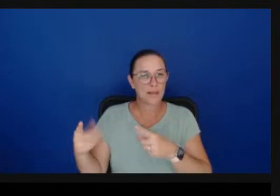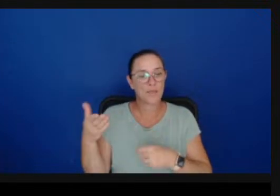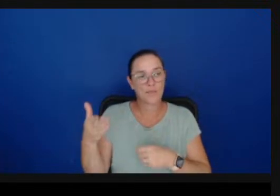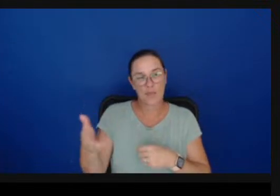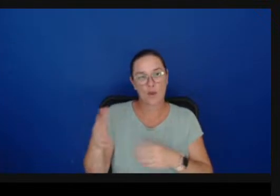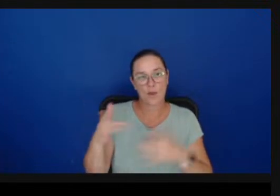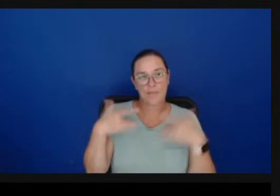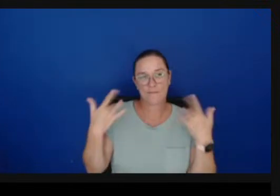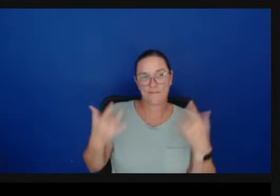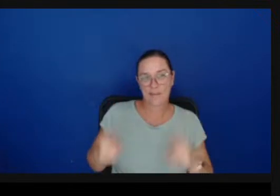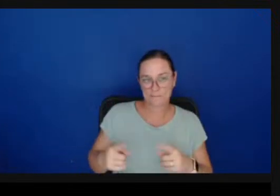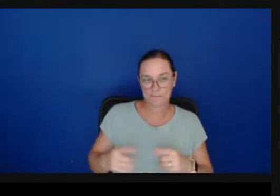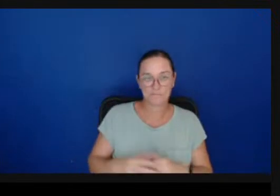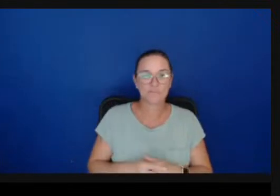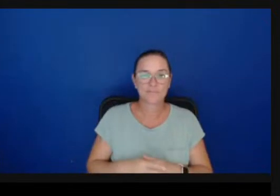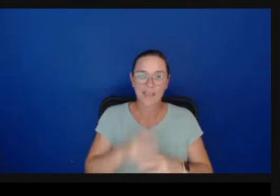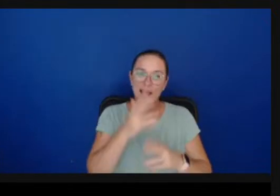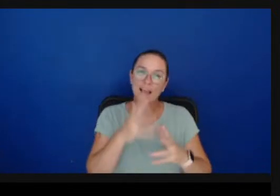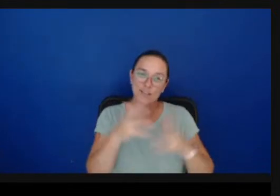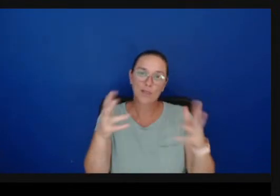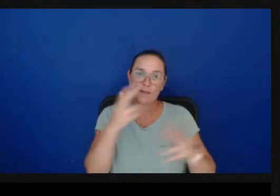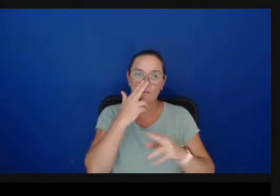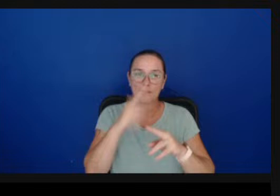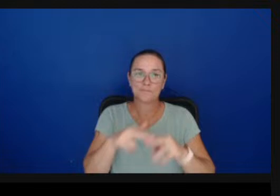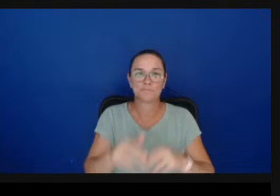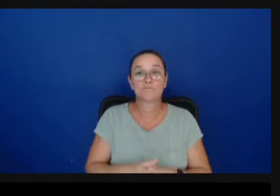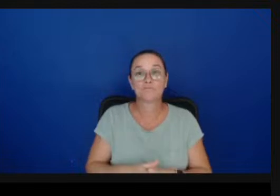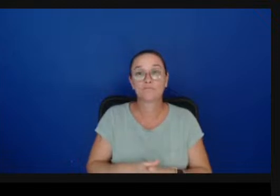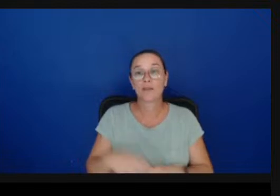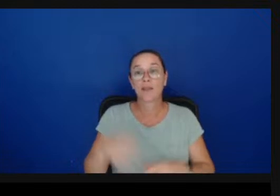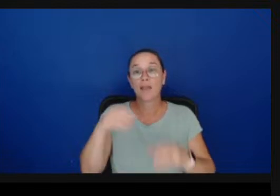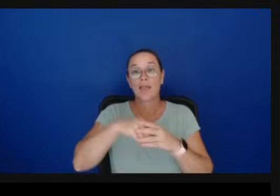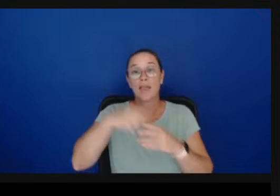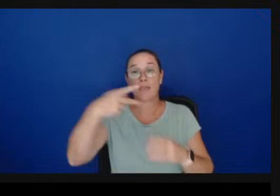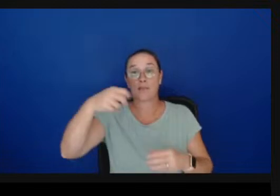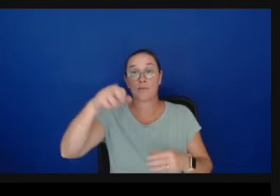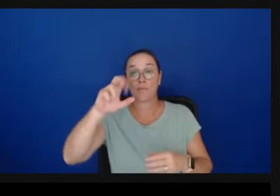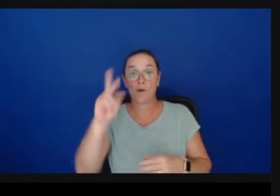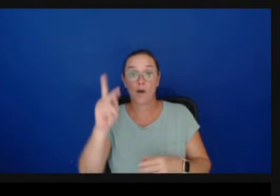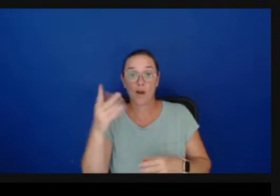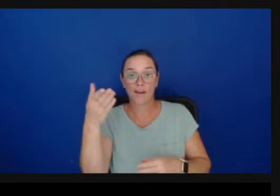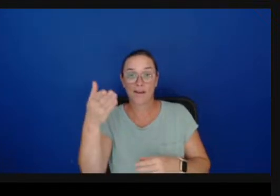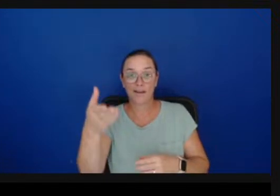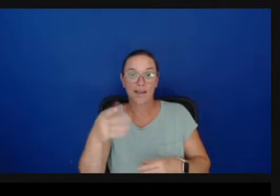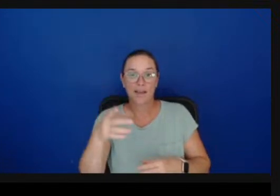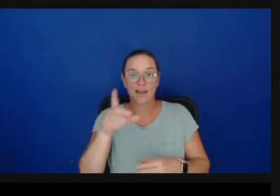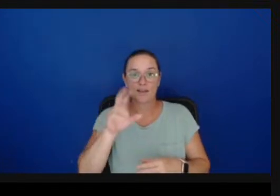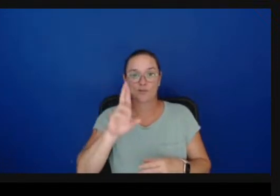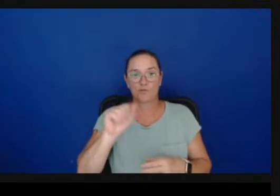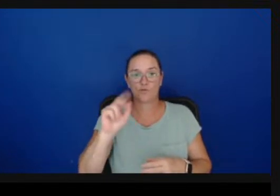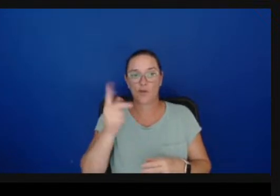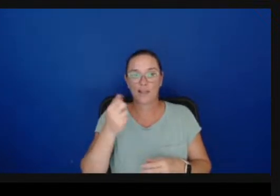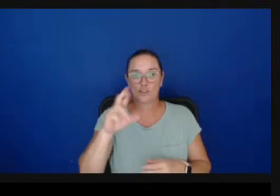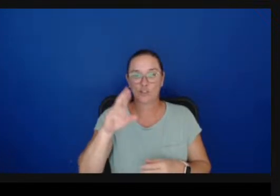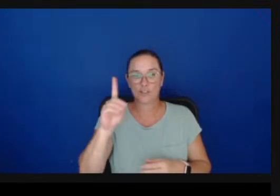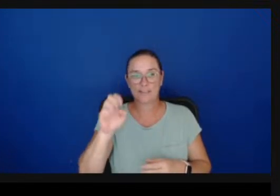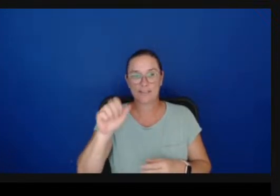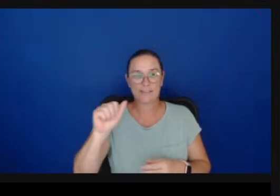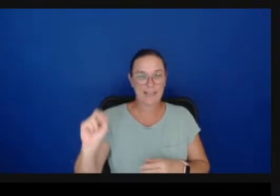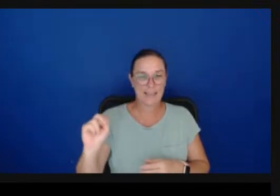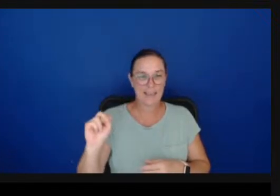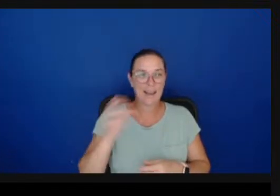There's a lot. It's a fun one. In the park, there's our friend Ranger Dean at the